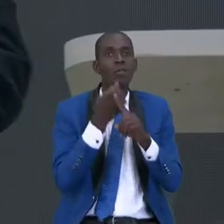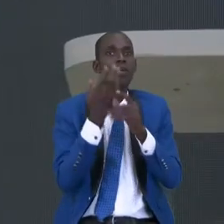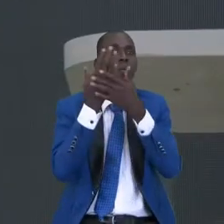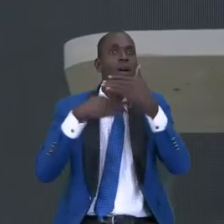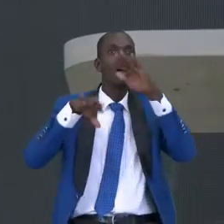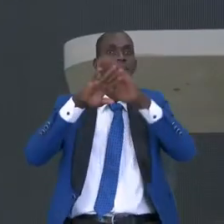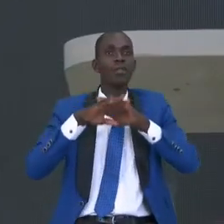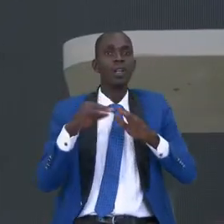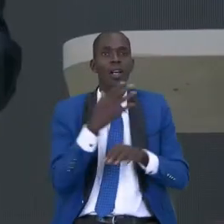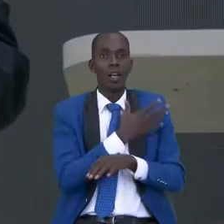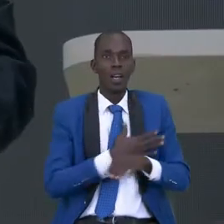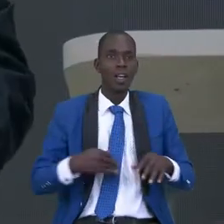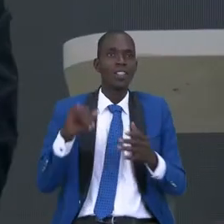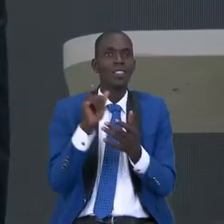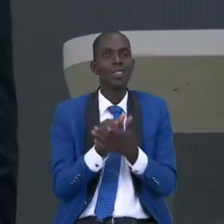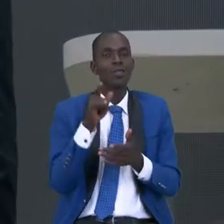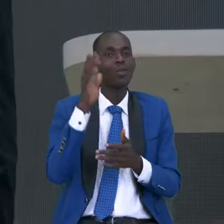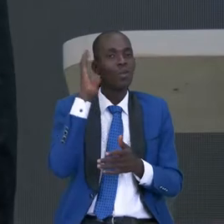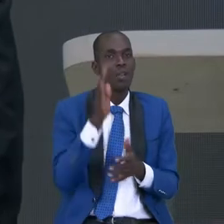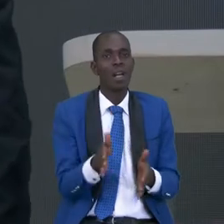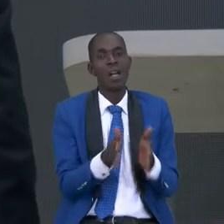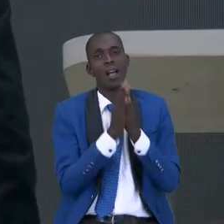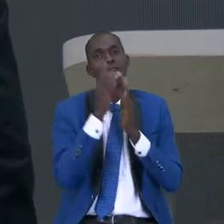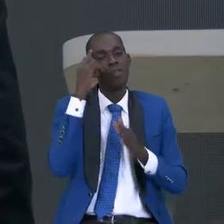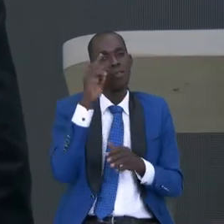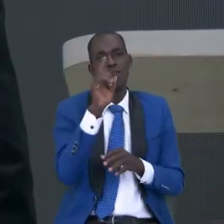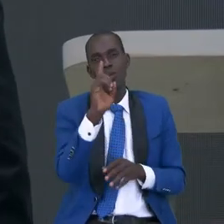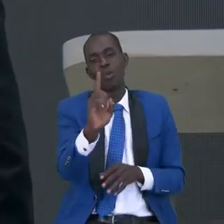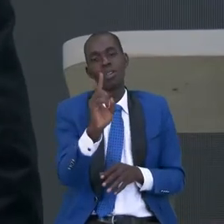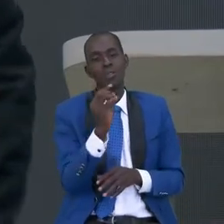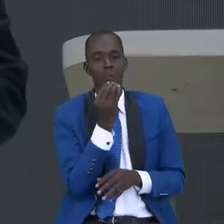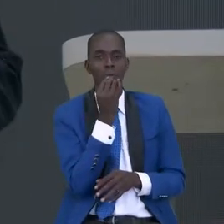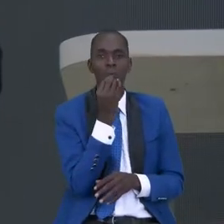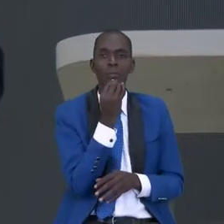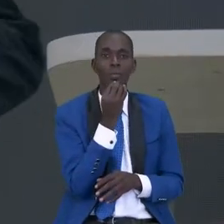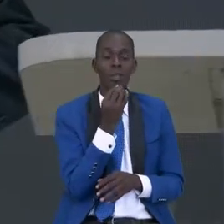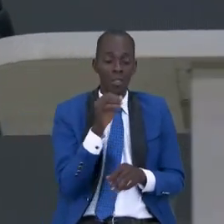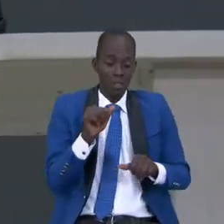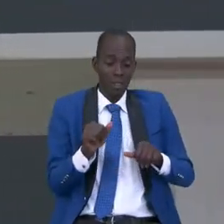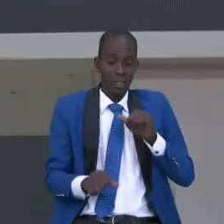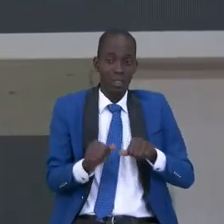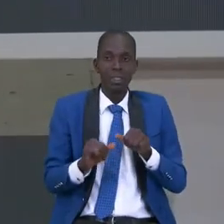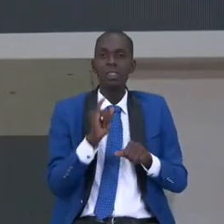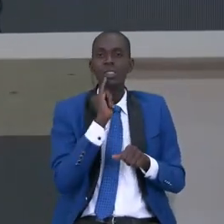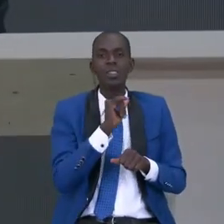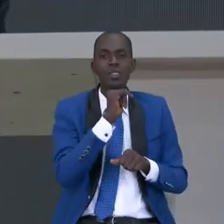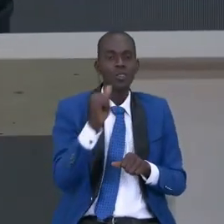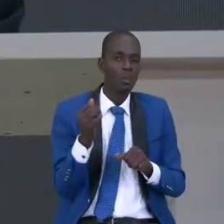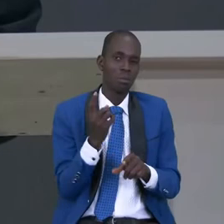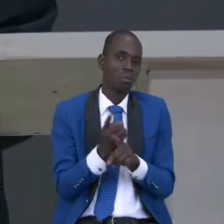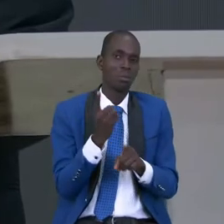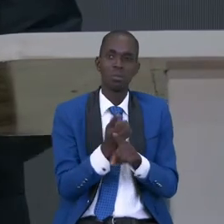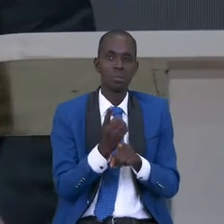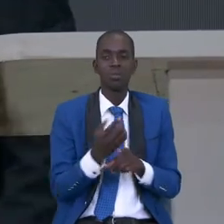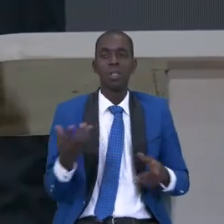unbelief for a single meal? Unbelief is unreasonable. He who opened the eyes of